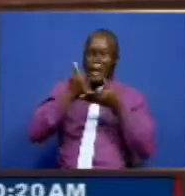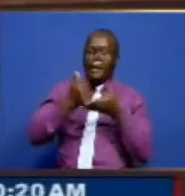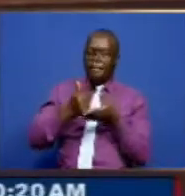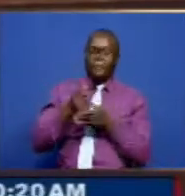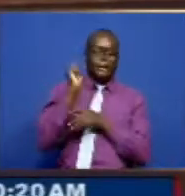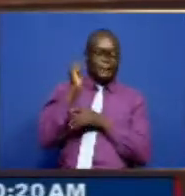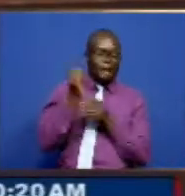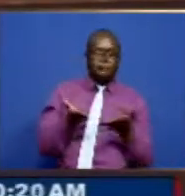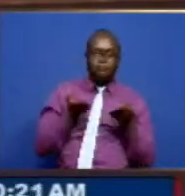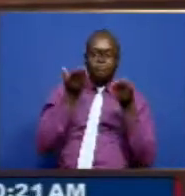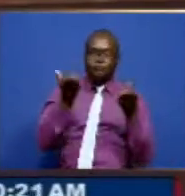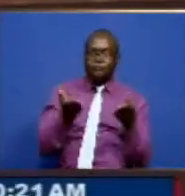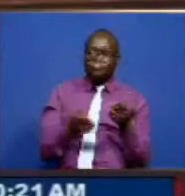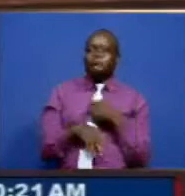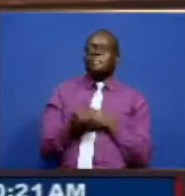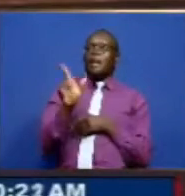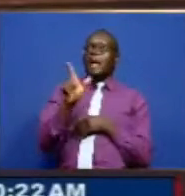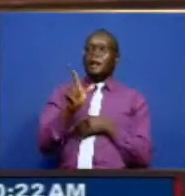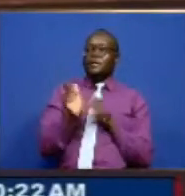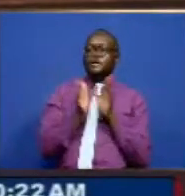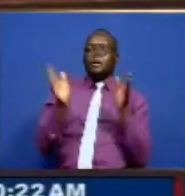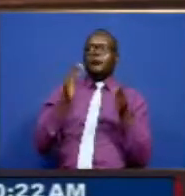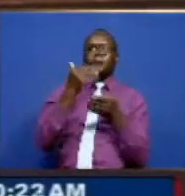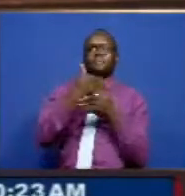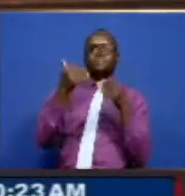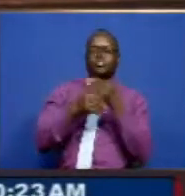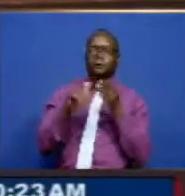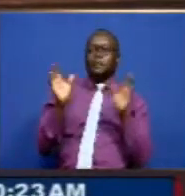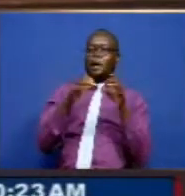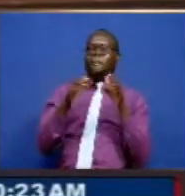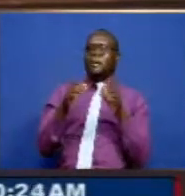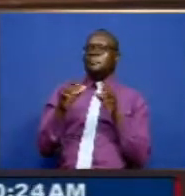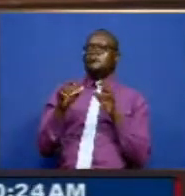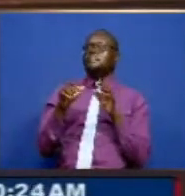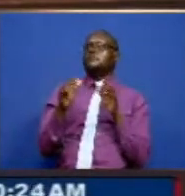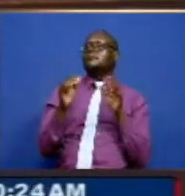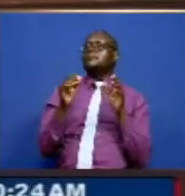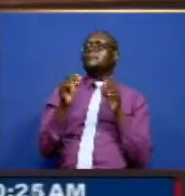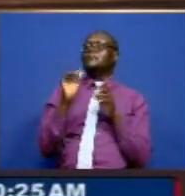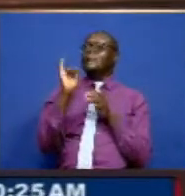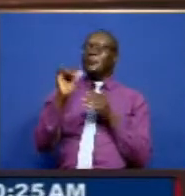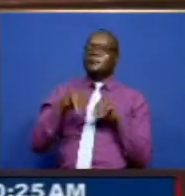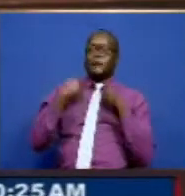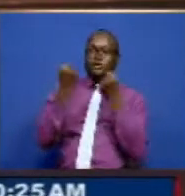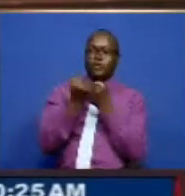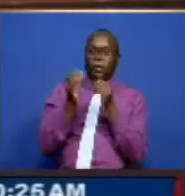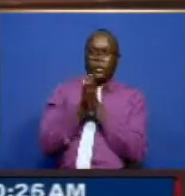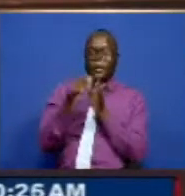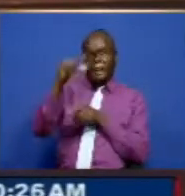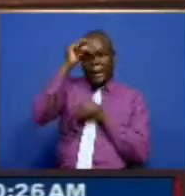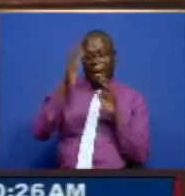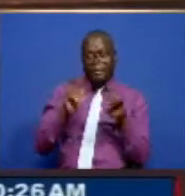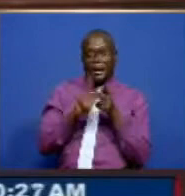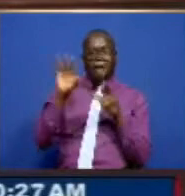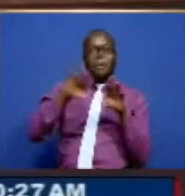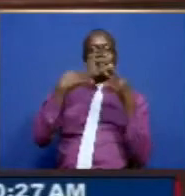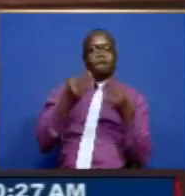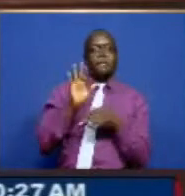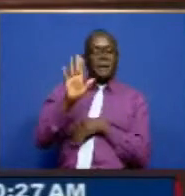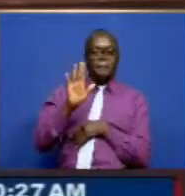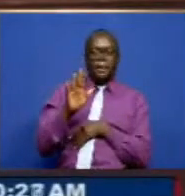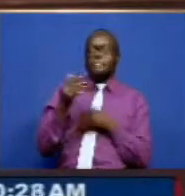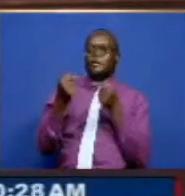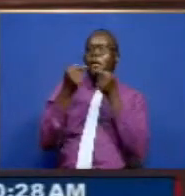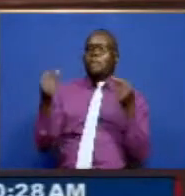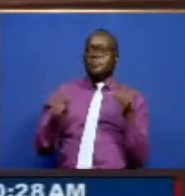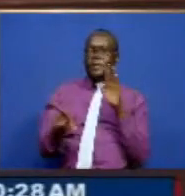tender was awarded to Leili General Constructors Company Limited, which is associated with the governor and his family. Contrary